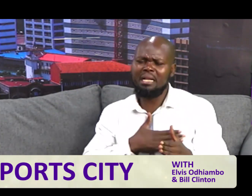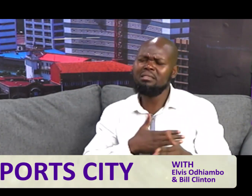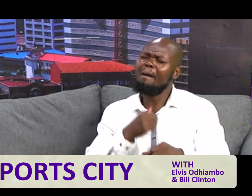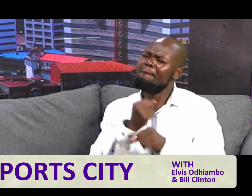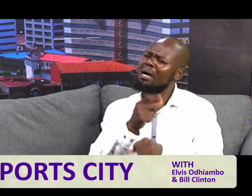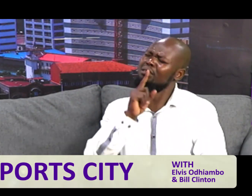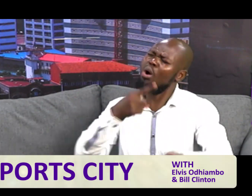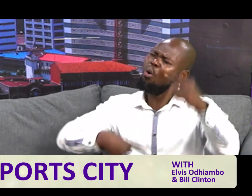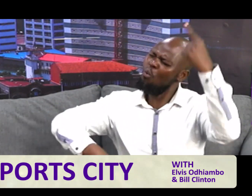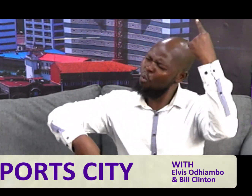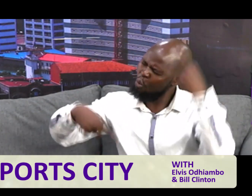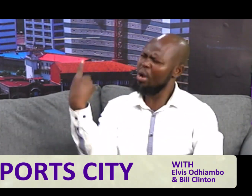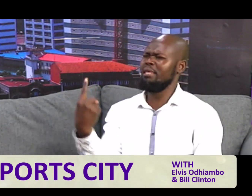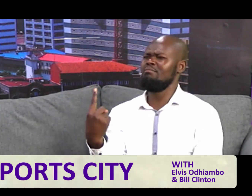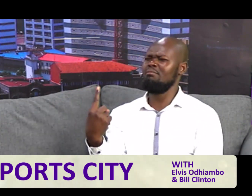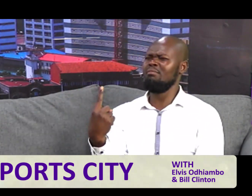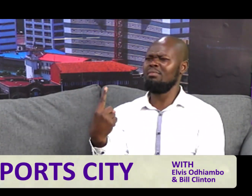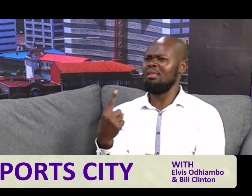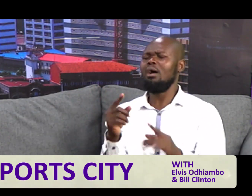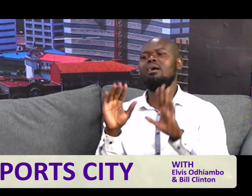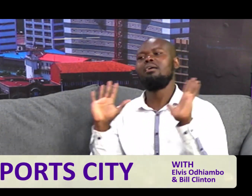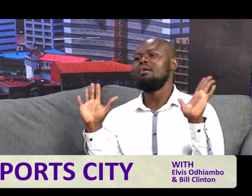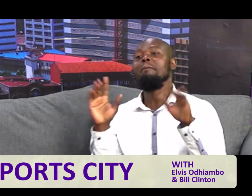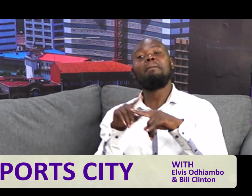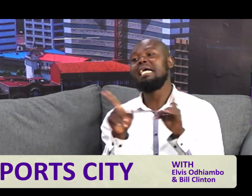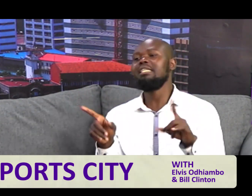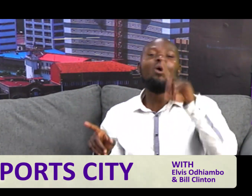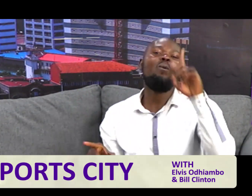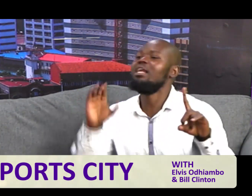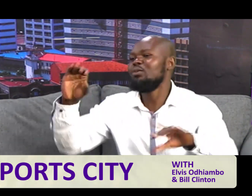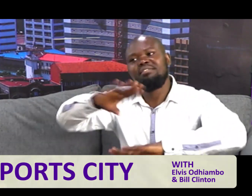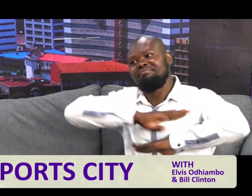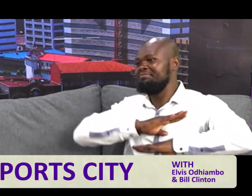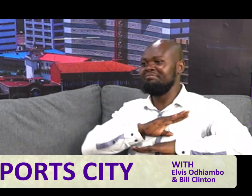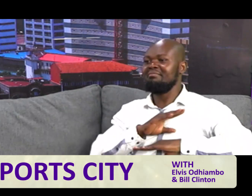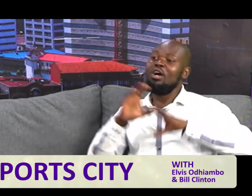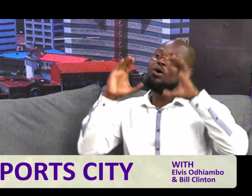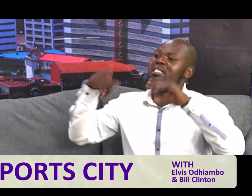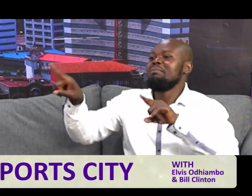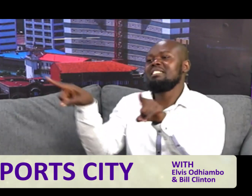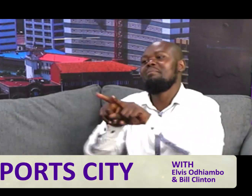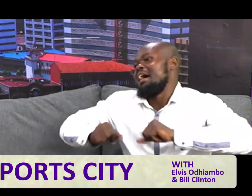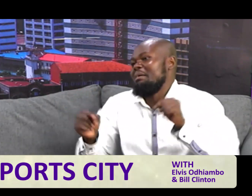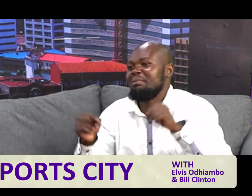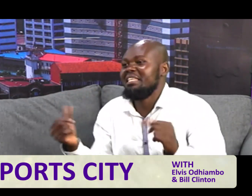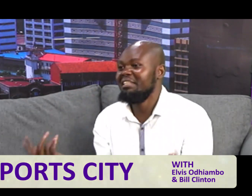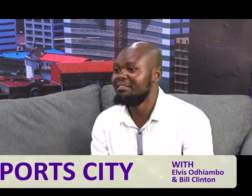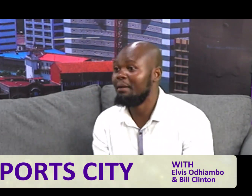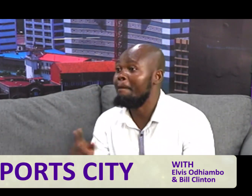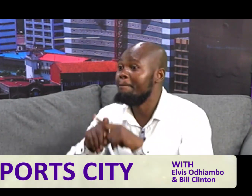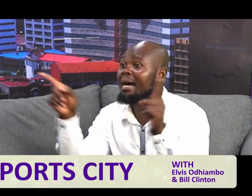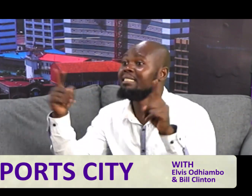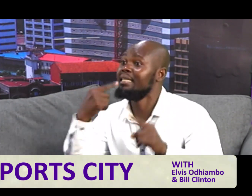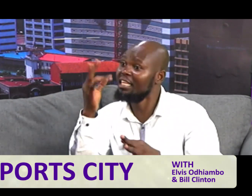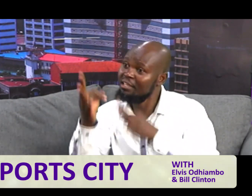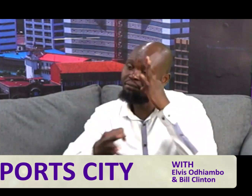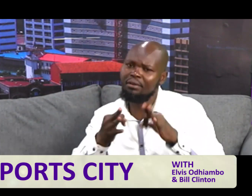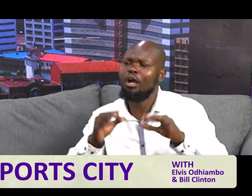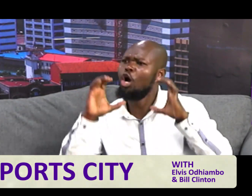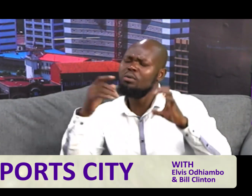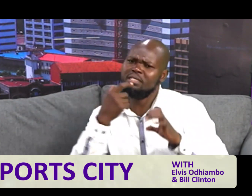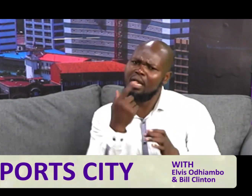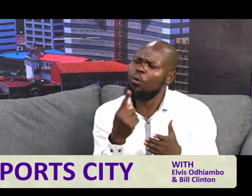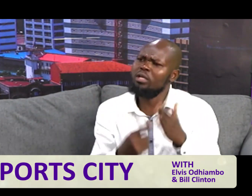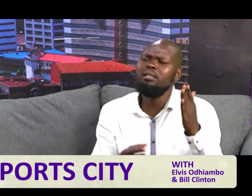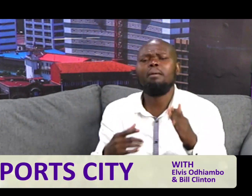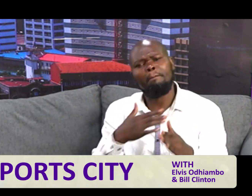and also I also feel that the coach always tells them ensure that you win. Right. So if you win, even if you score